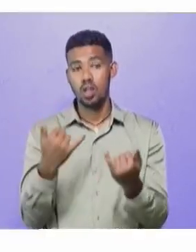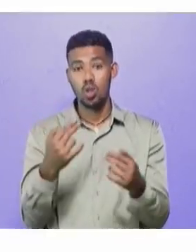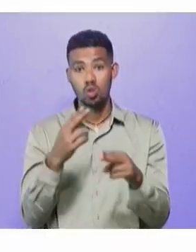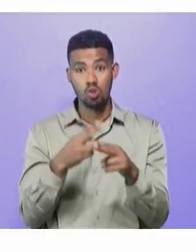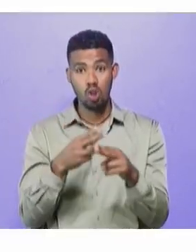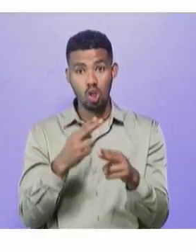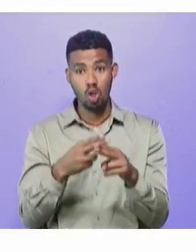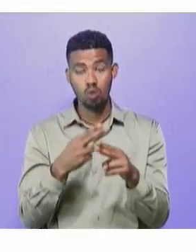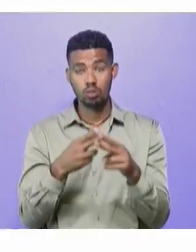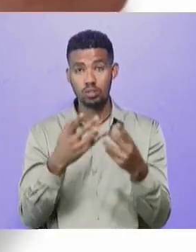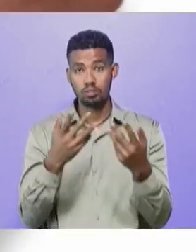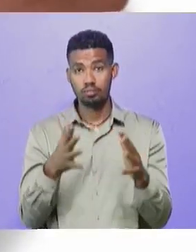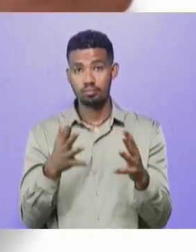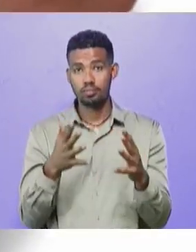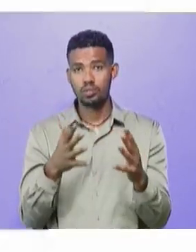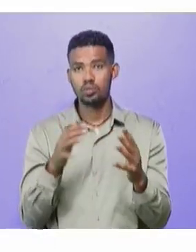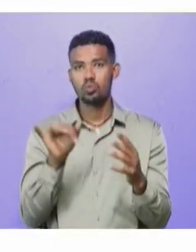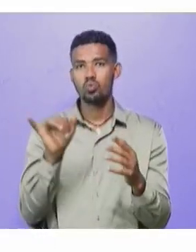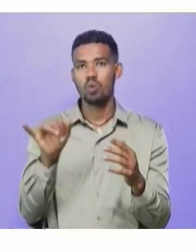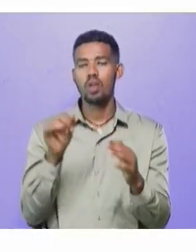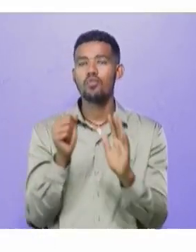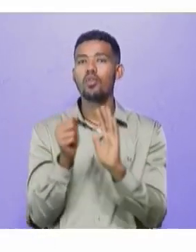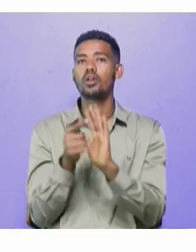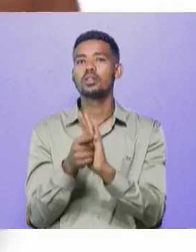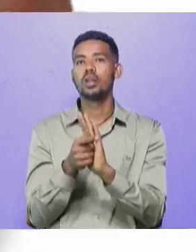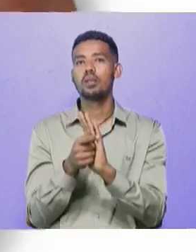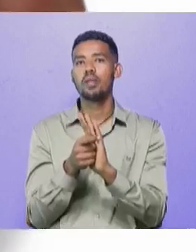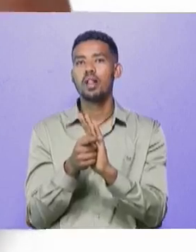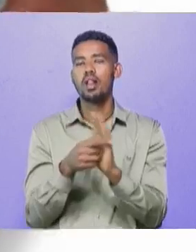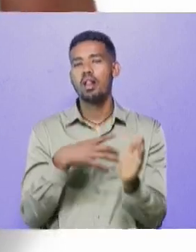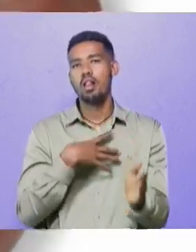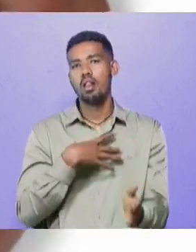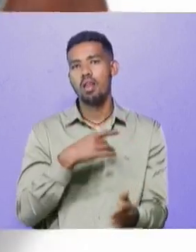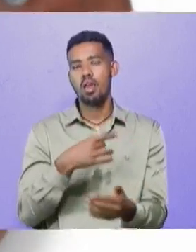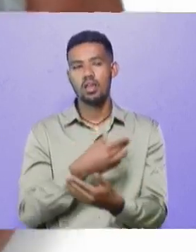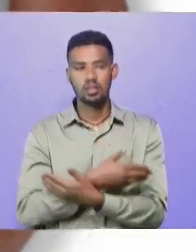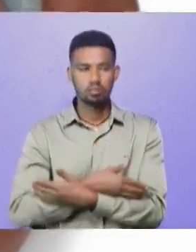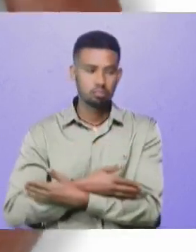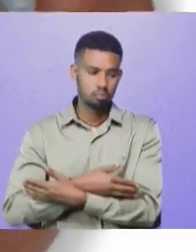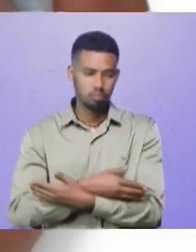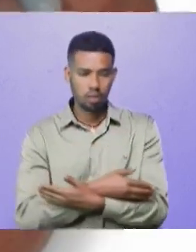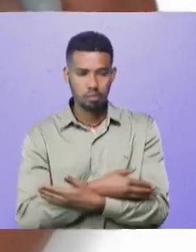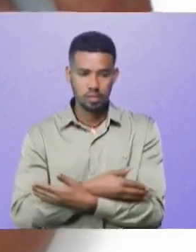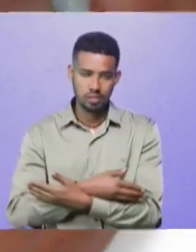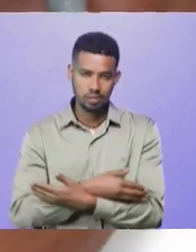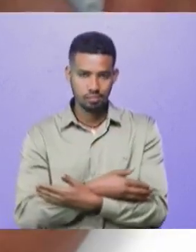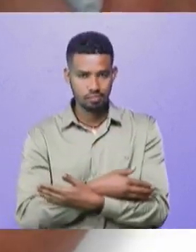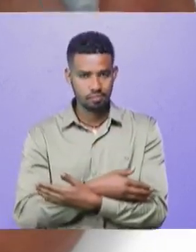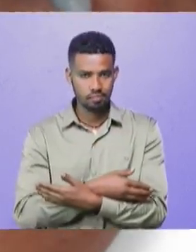with y. For example, like baby,